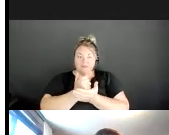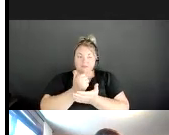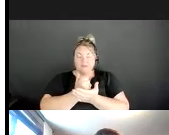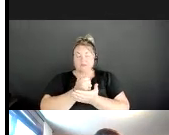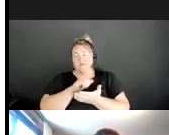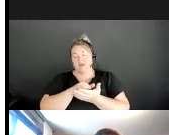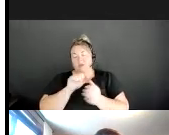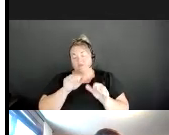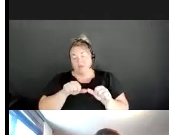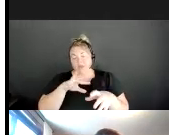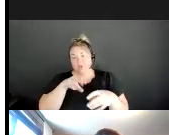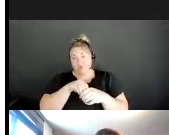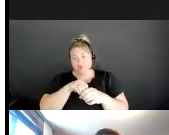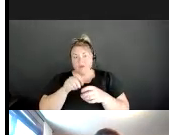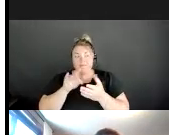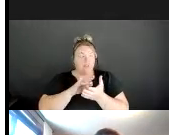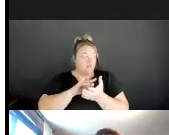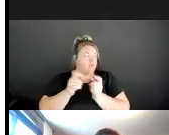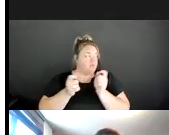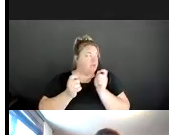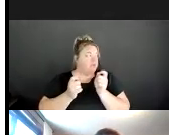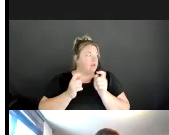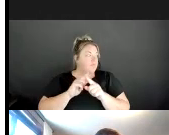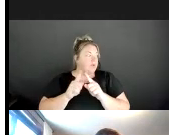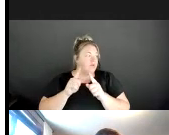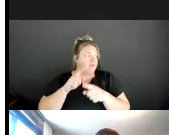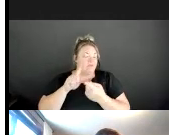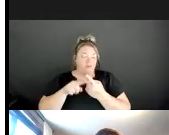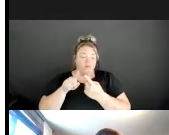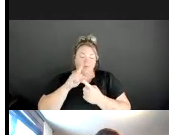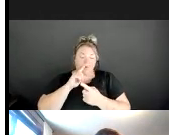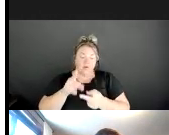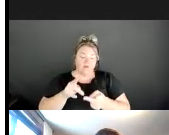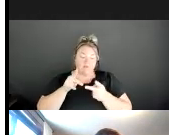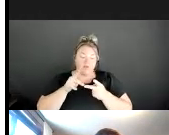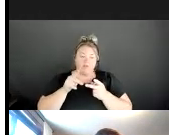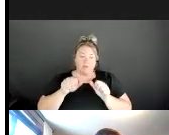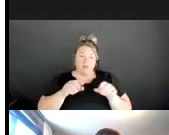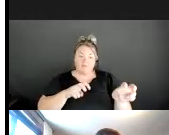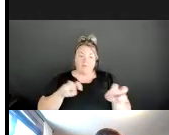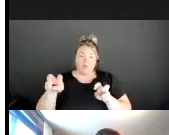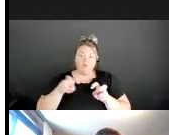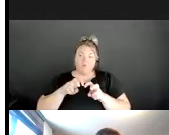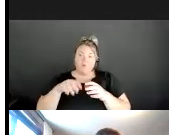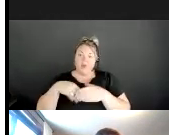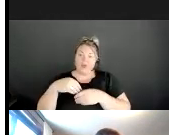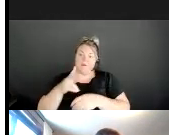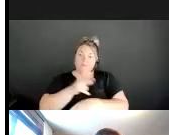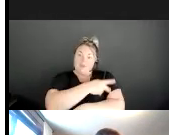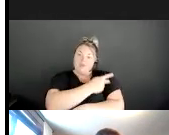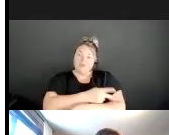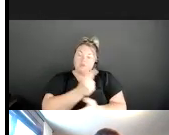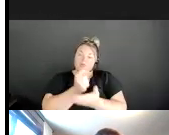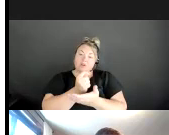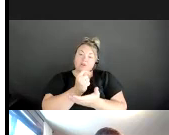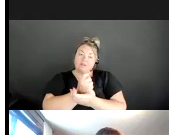include medication management until you're at a place where you can move to general outpatient treatment safely. And then